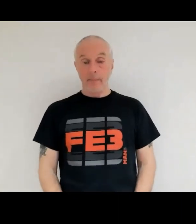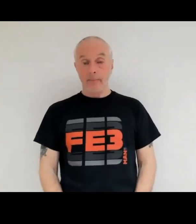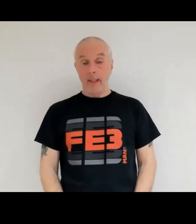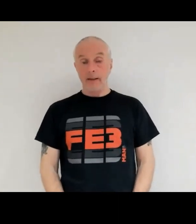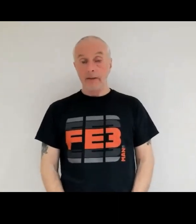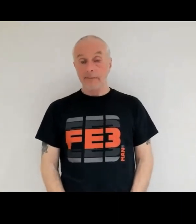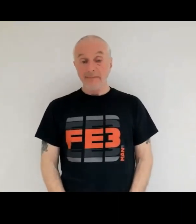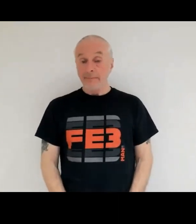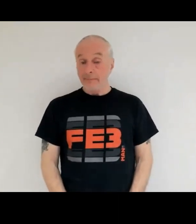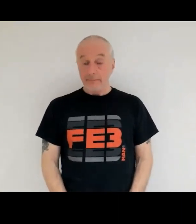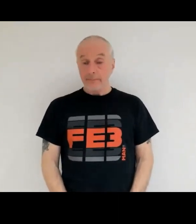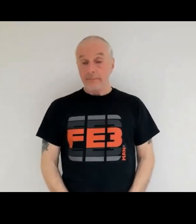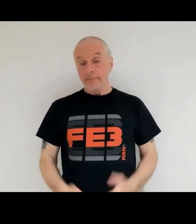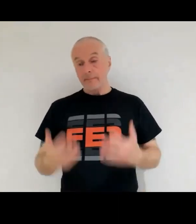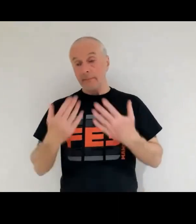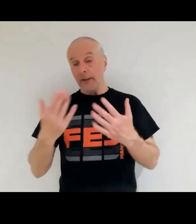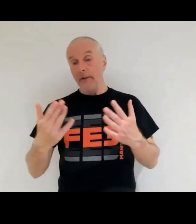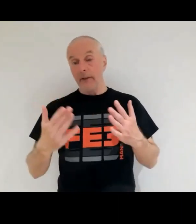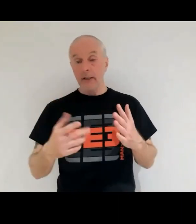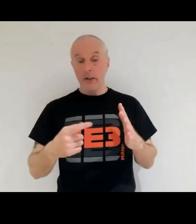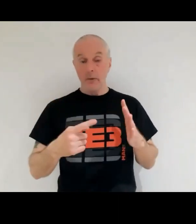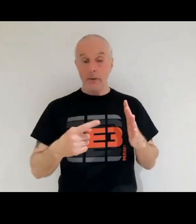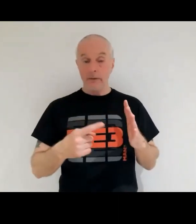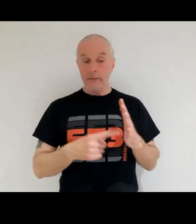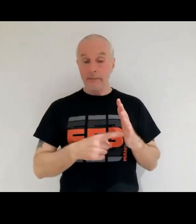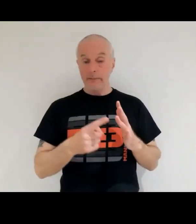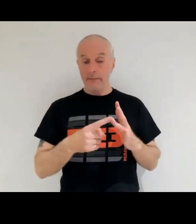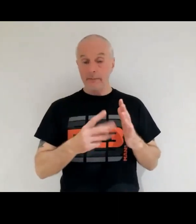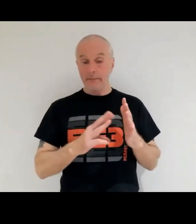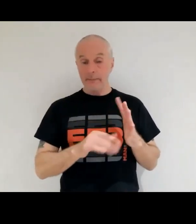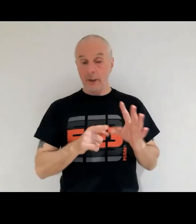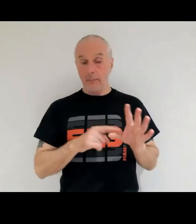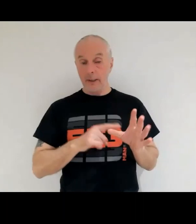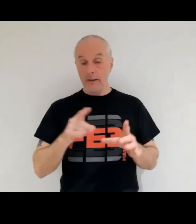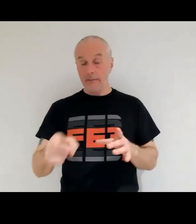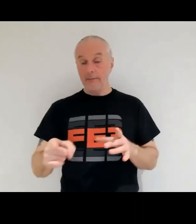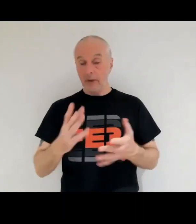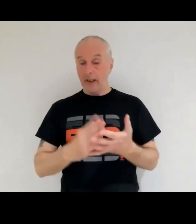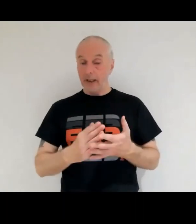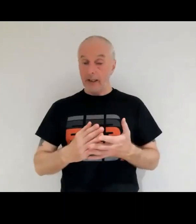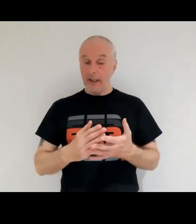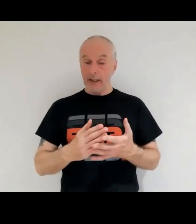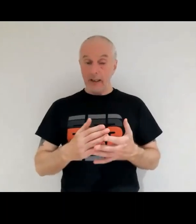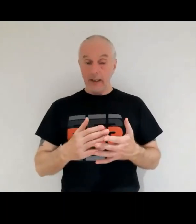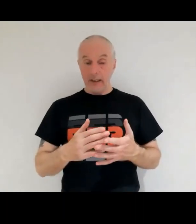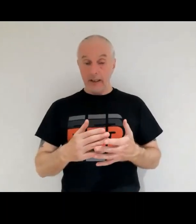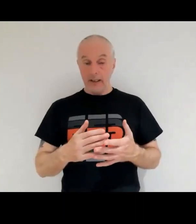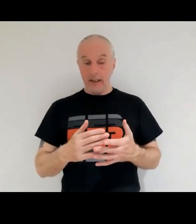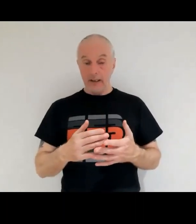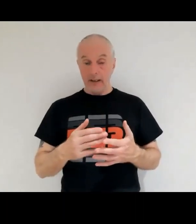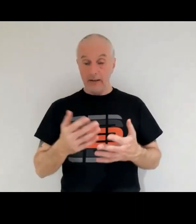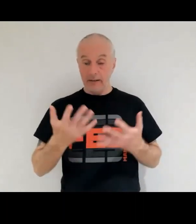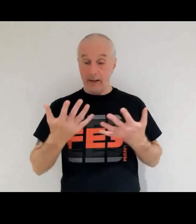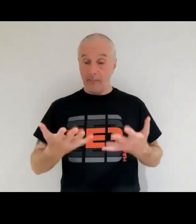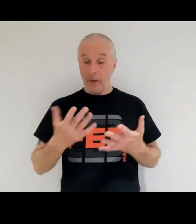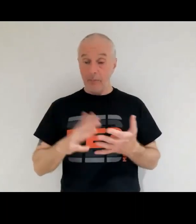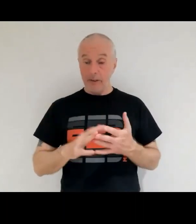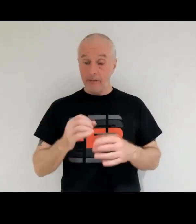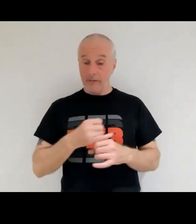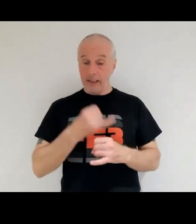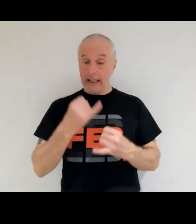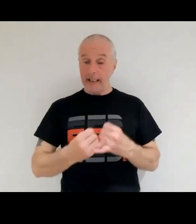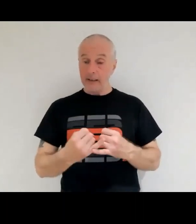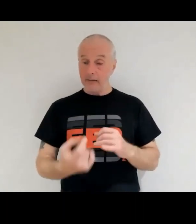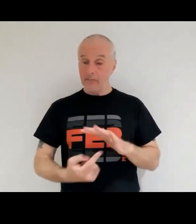I really, really appreciate that. Thank you, Tommy. I think to finish on a, as you say, an economic question, particularly in the current context, is a